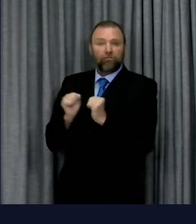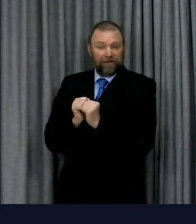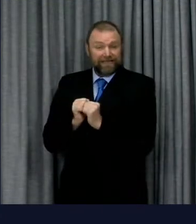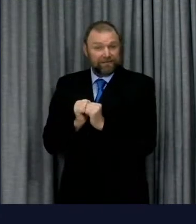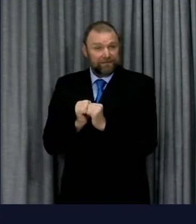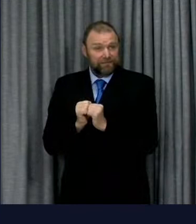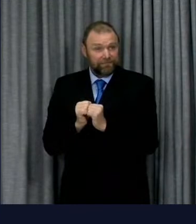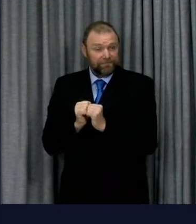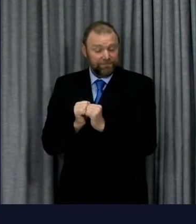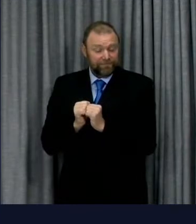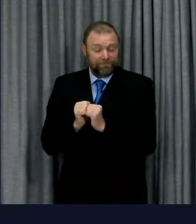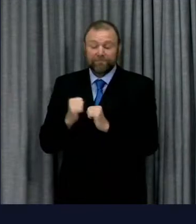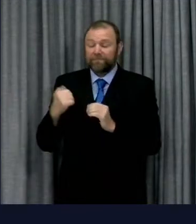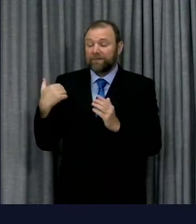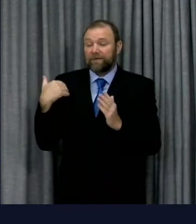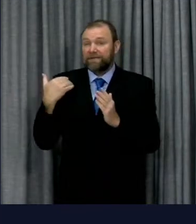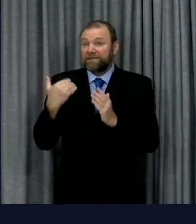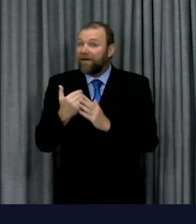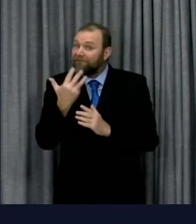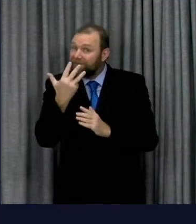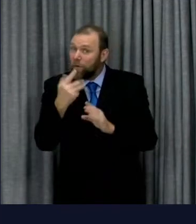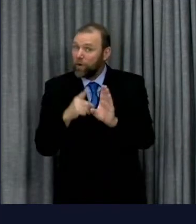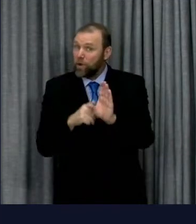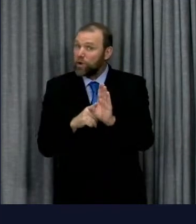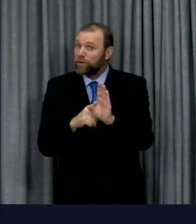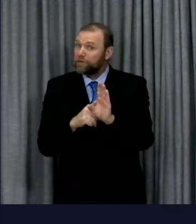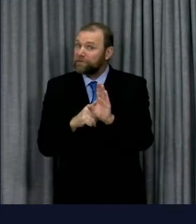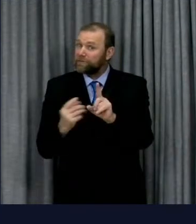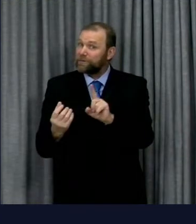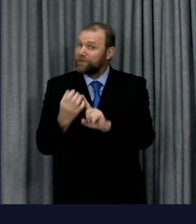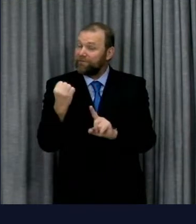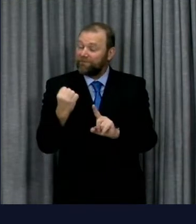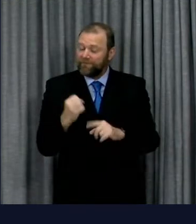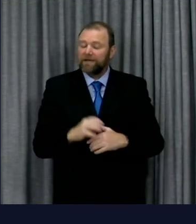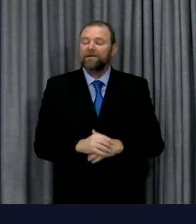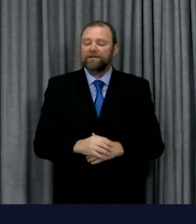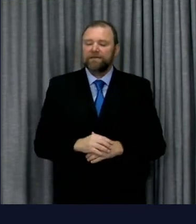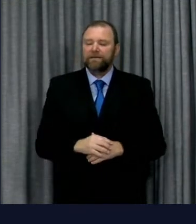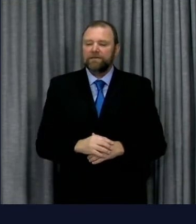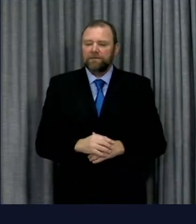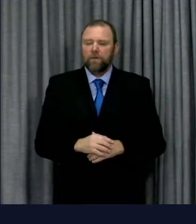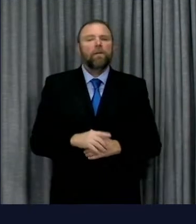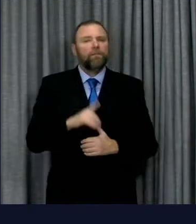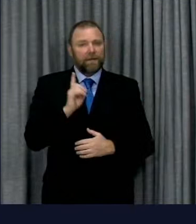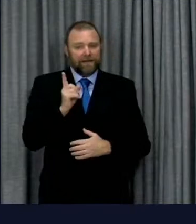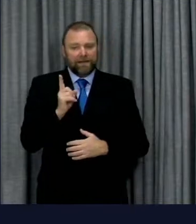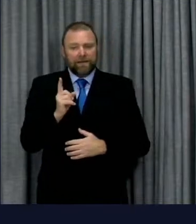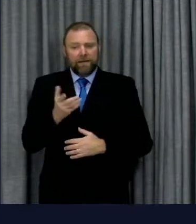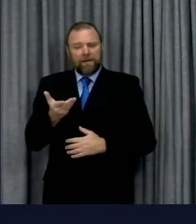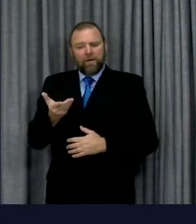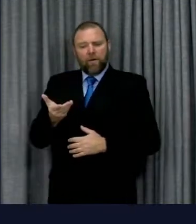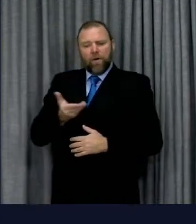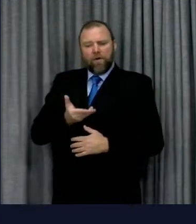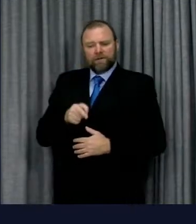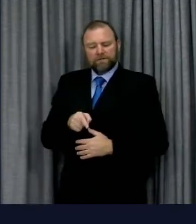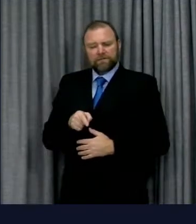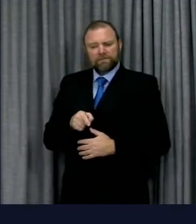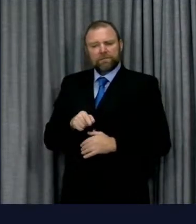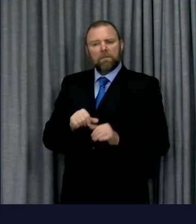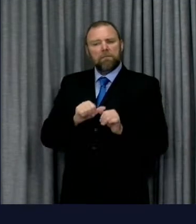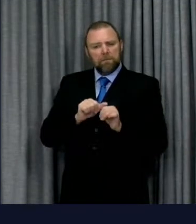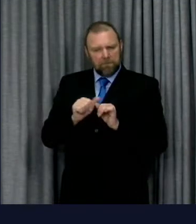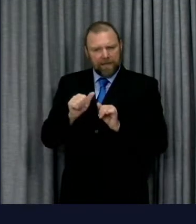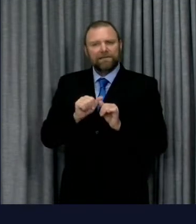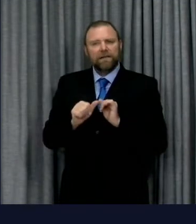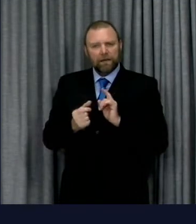It's taken 4 years to do it, but it does offer us a much better prospect